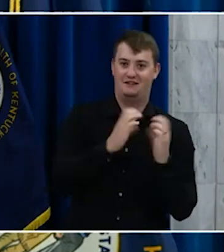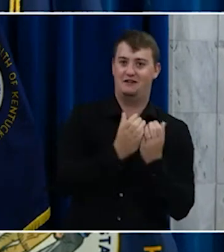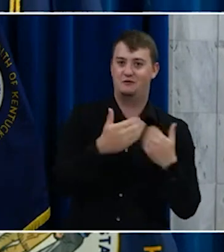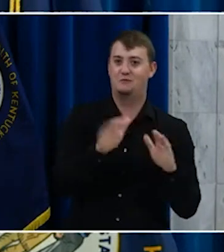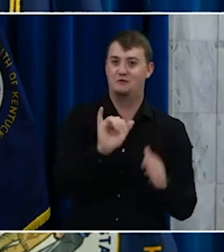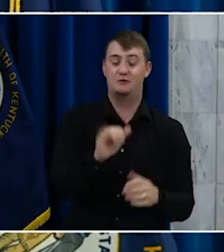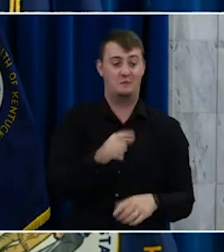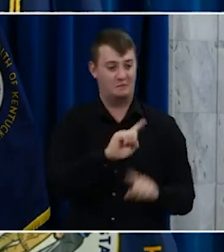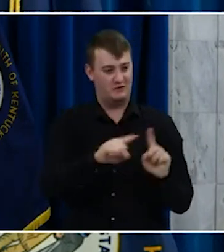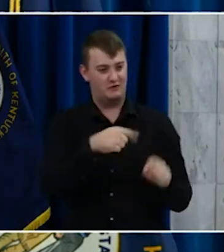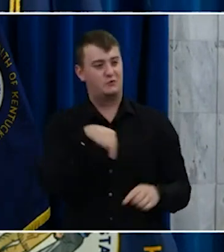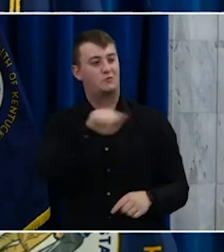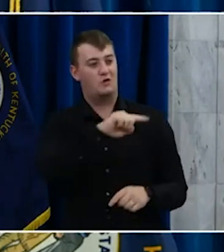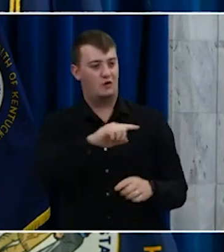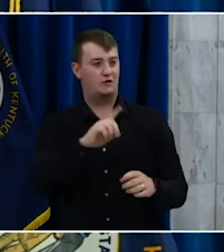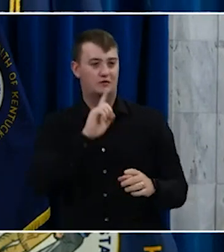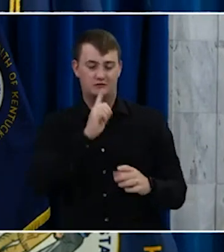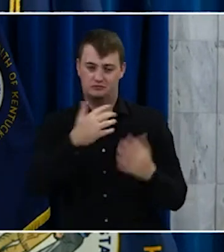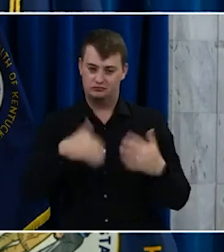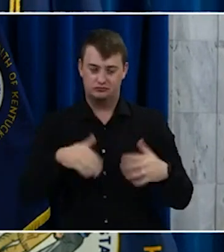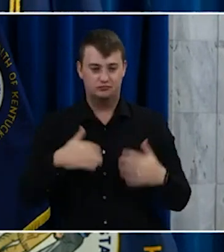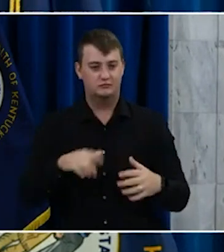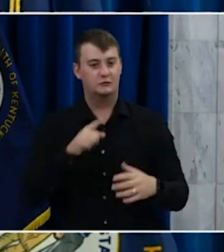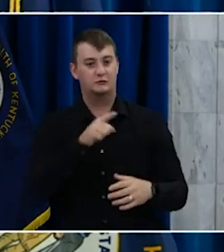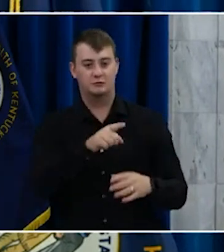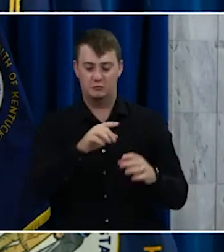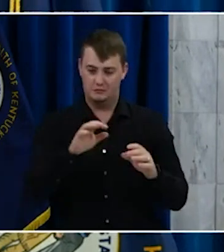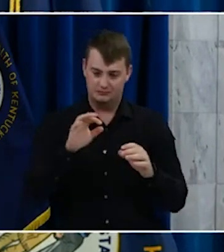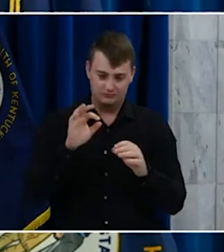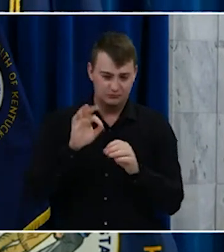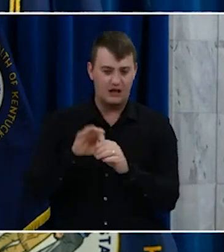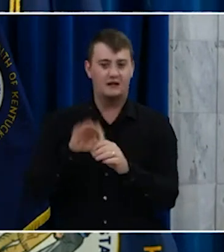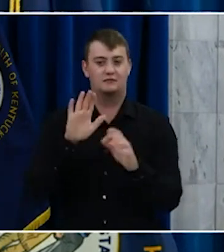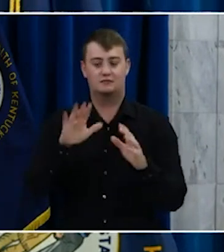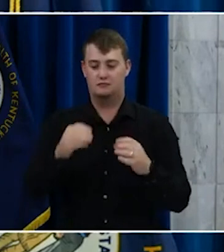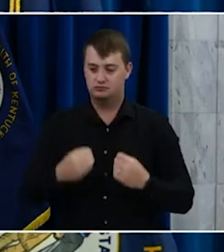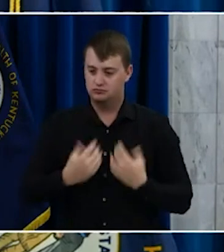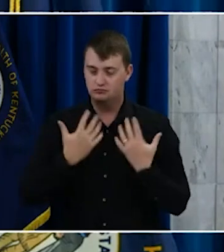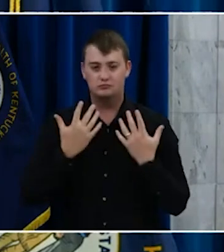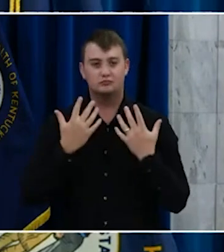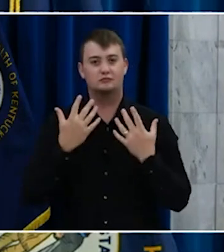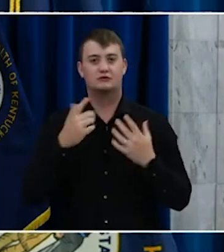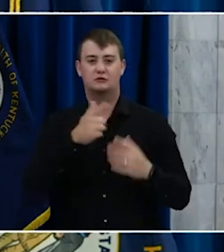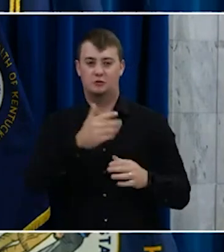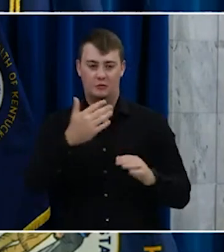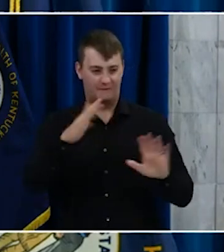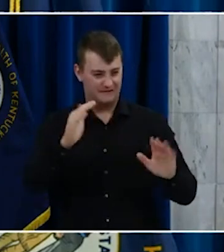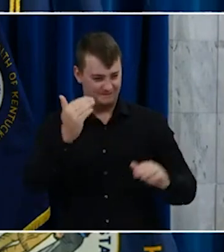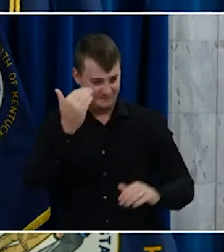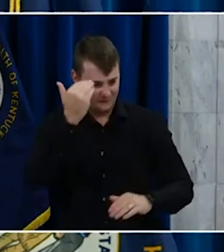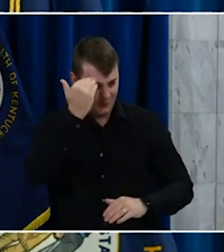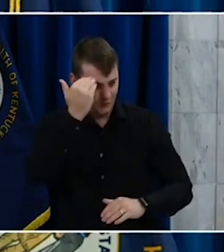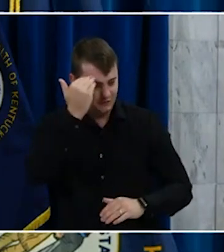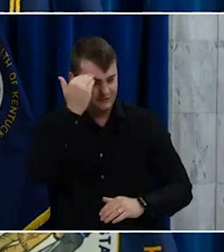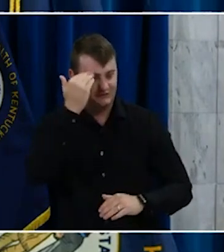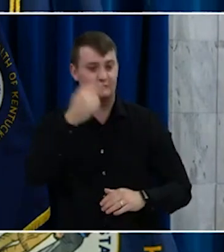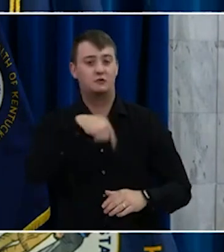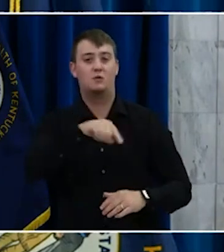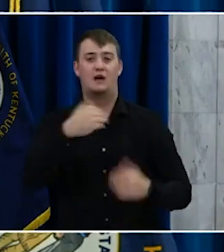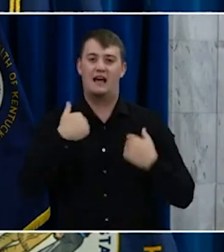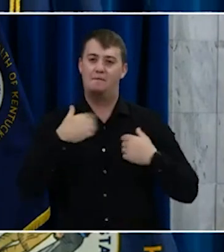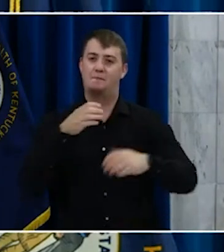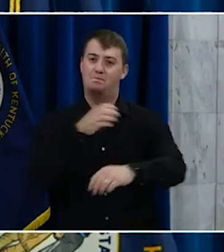You possess the seeds of curiosity, you sow ingenuity, and you reap knowledge, and you have the